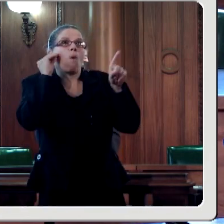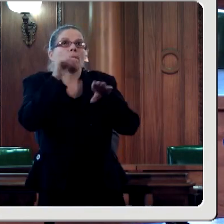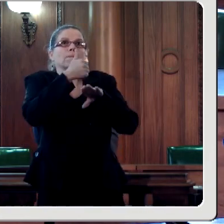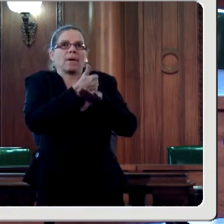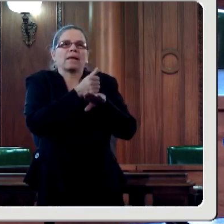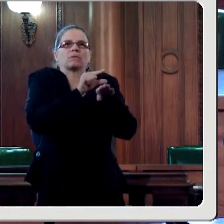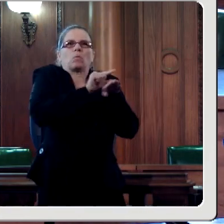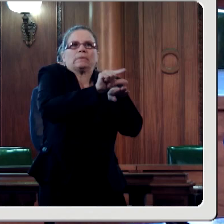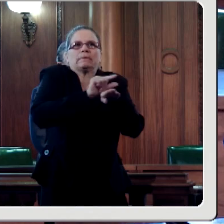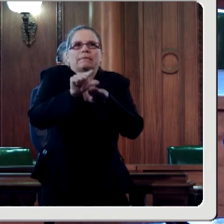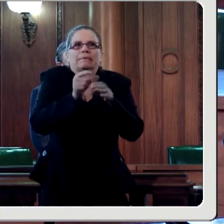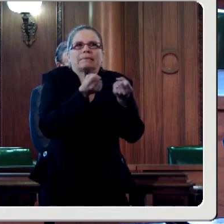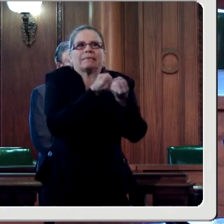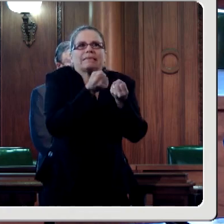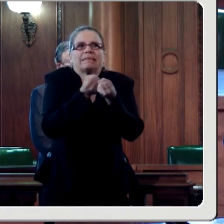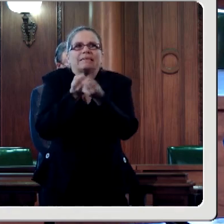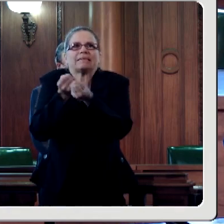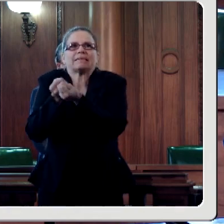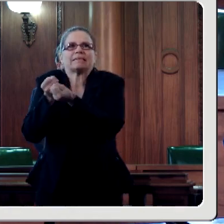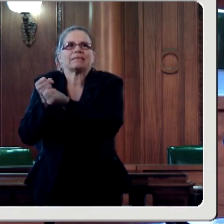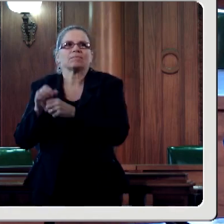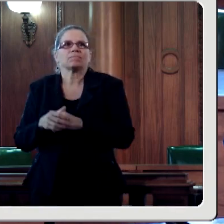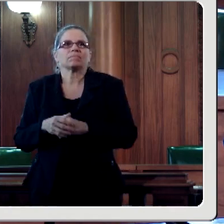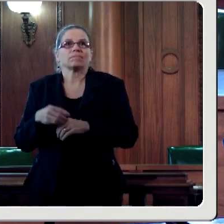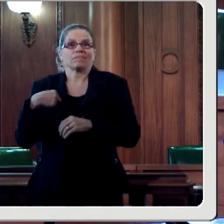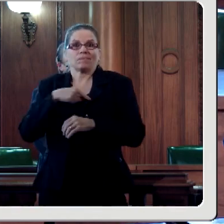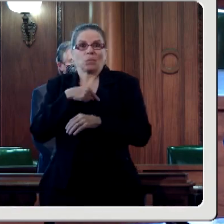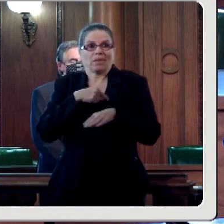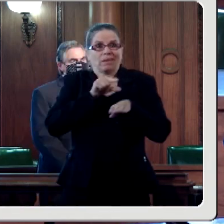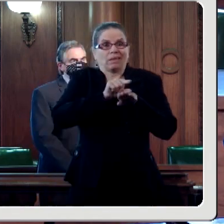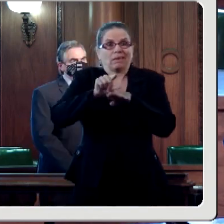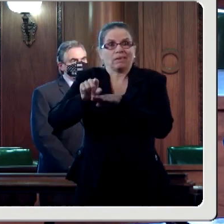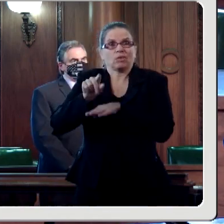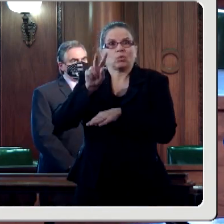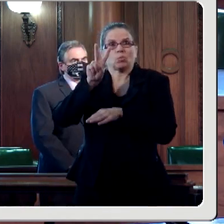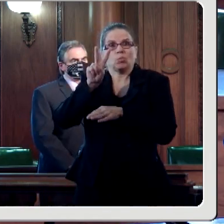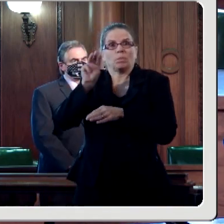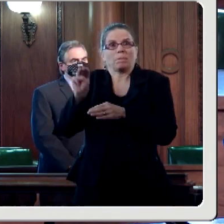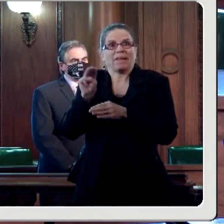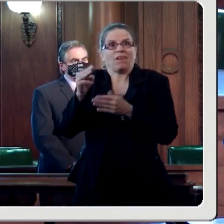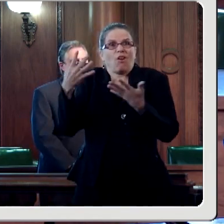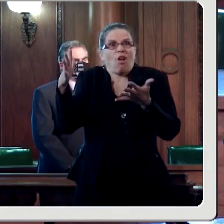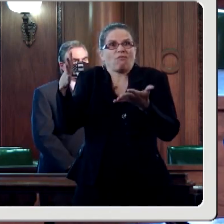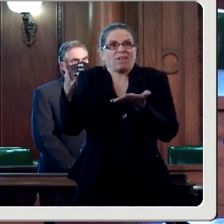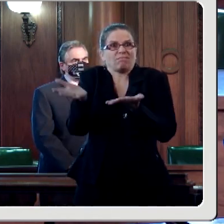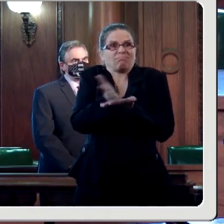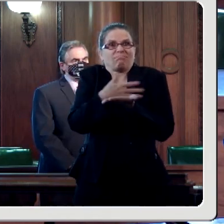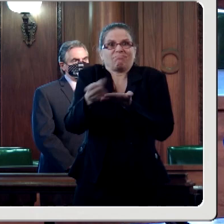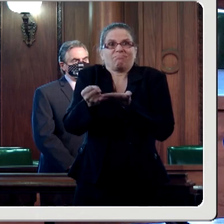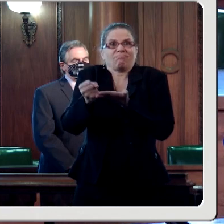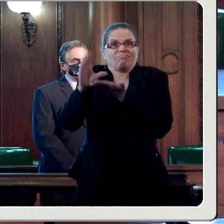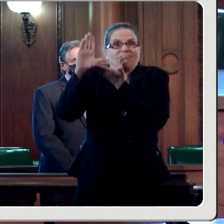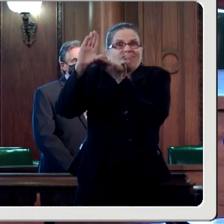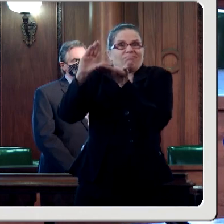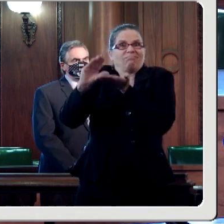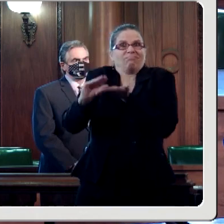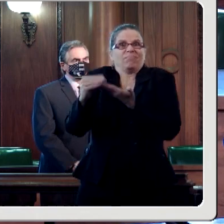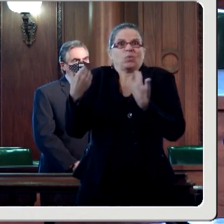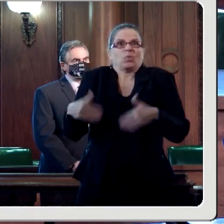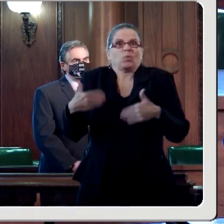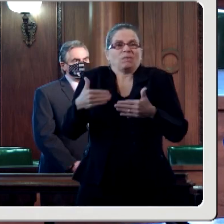city's allocation of CDBG funding into the mortgage and rent relief program.